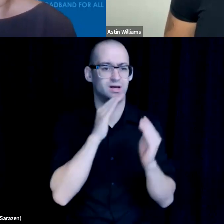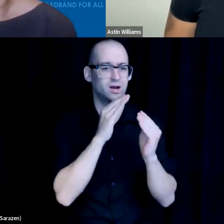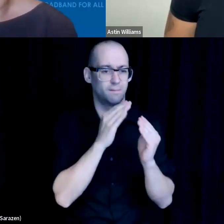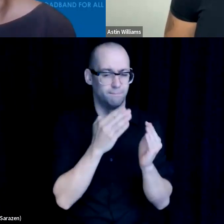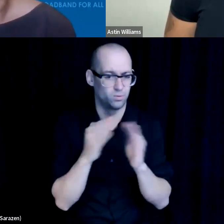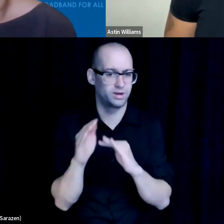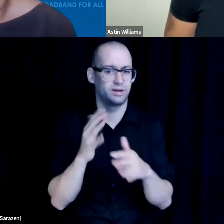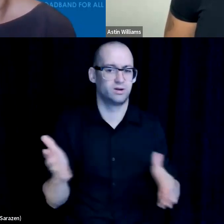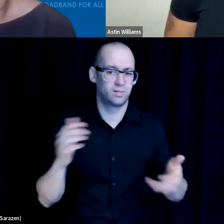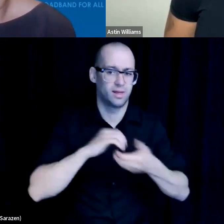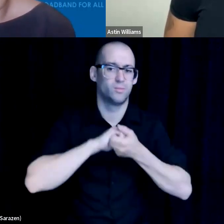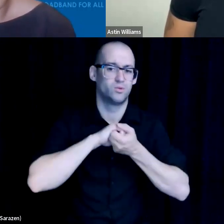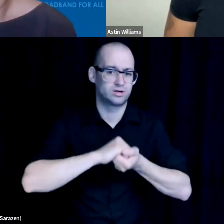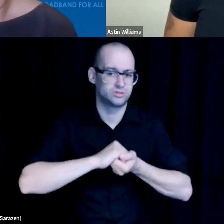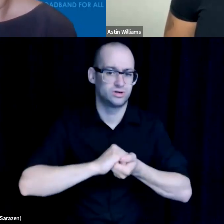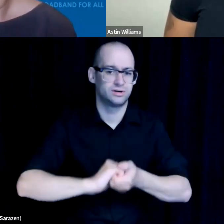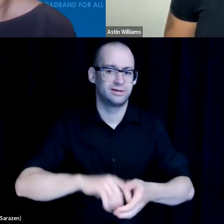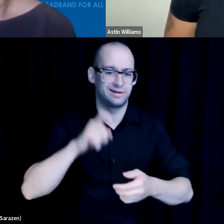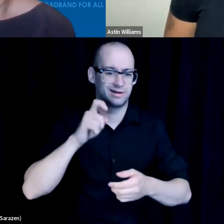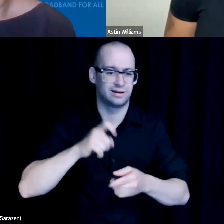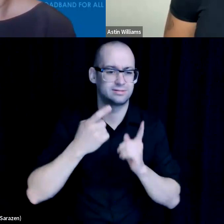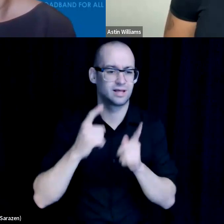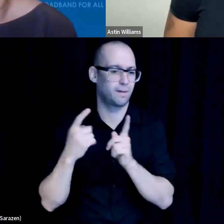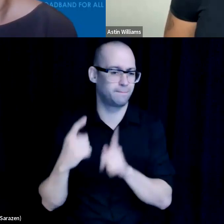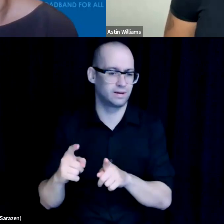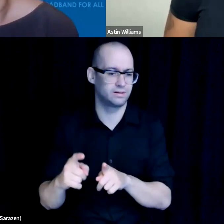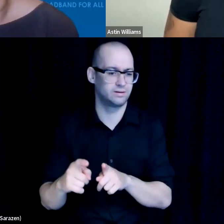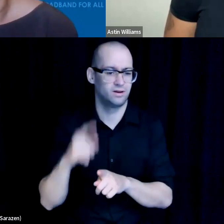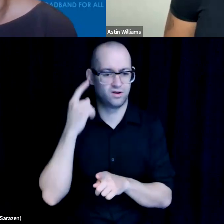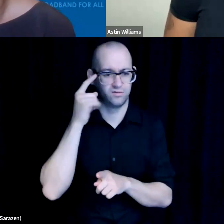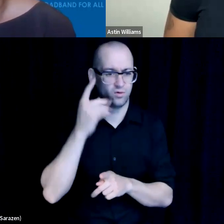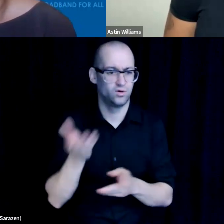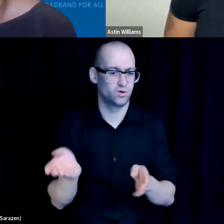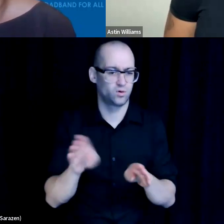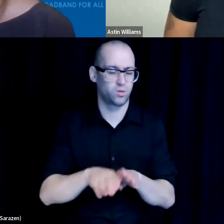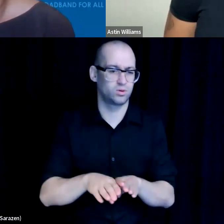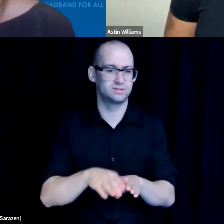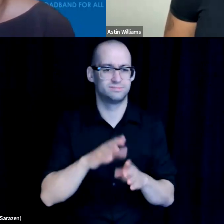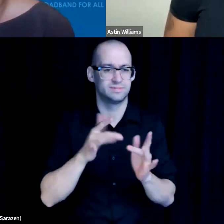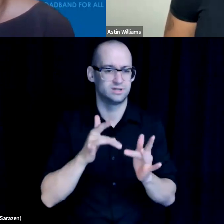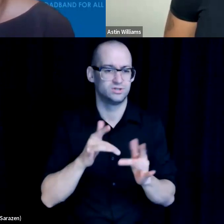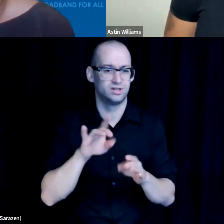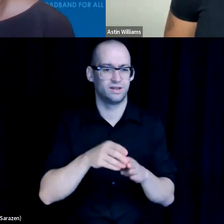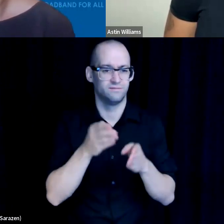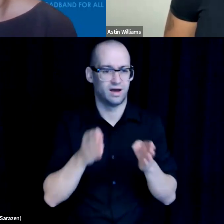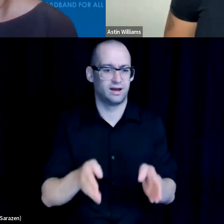community collaboration that needs to happen in order to close the digital divide. And I'm glad that